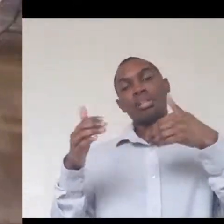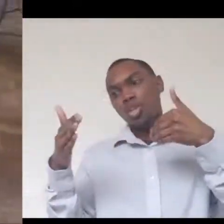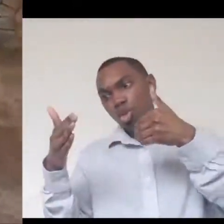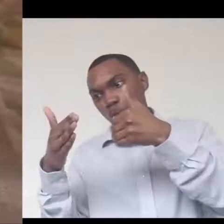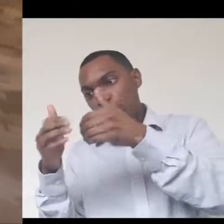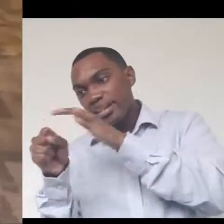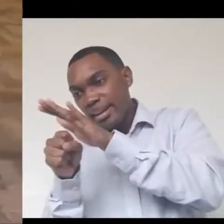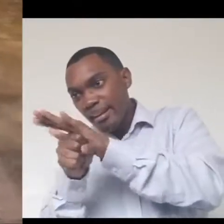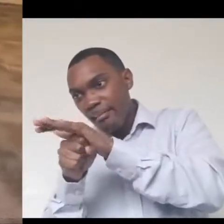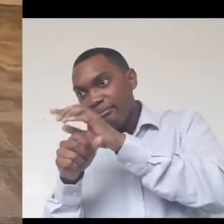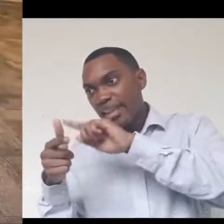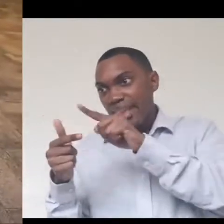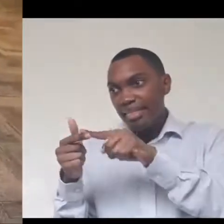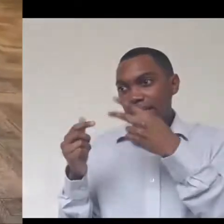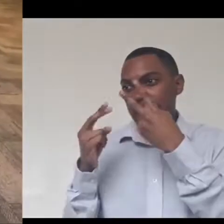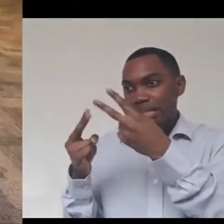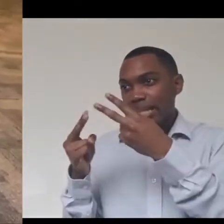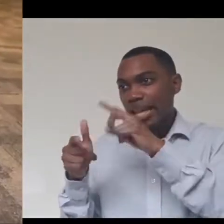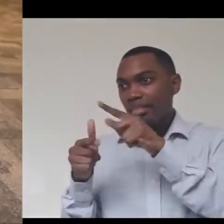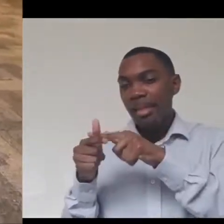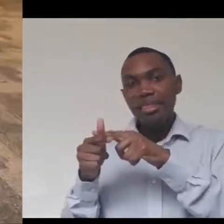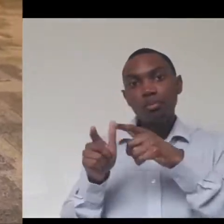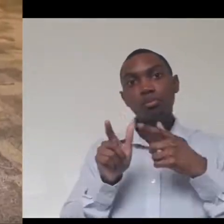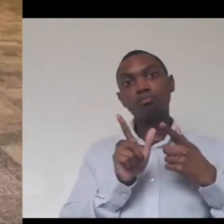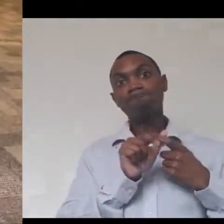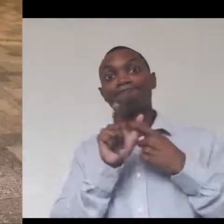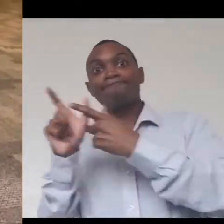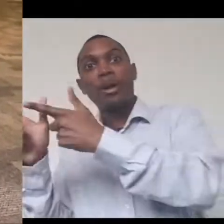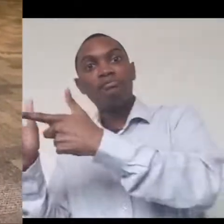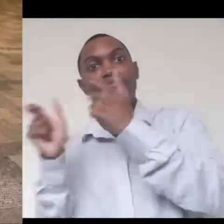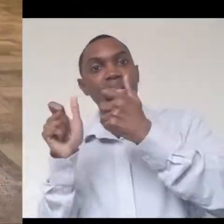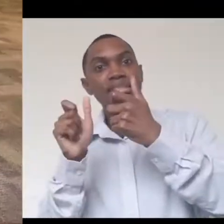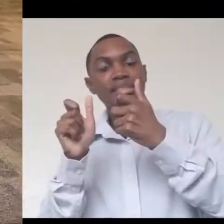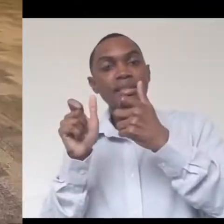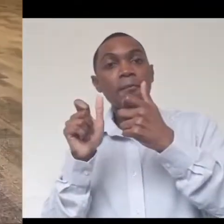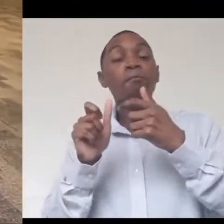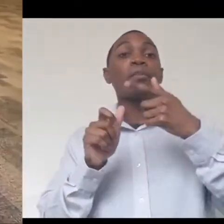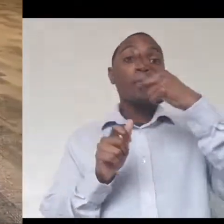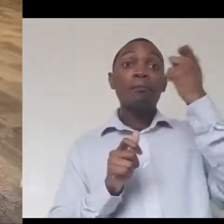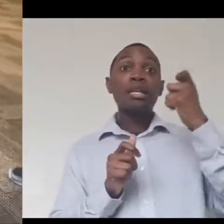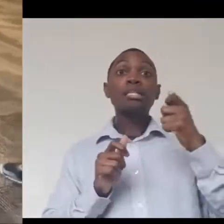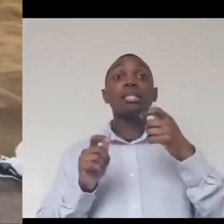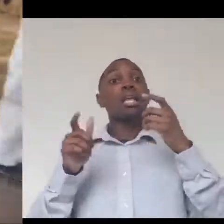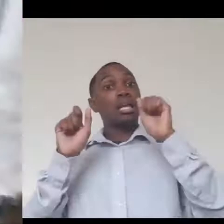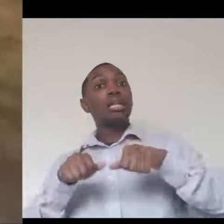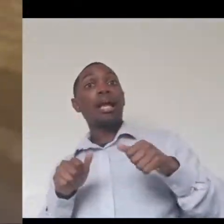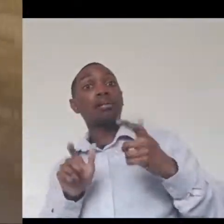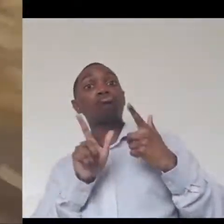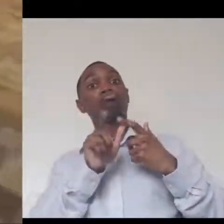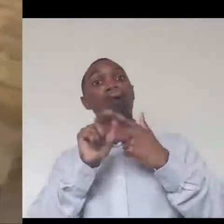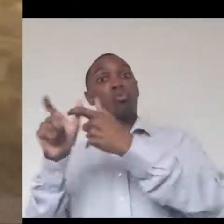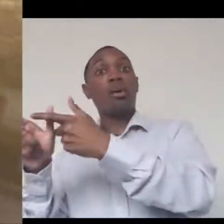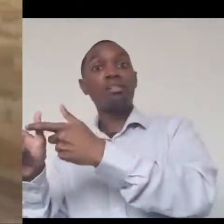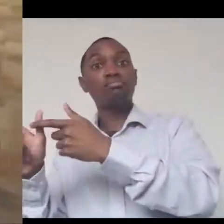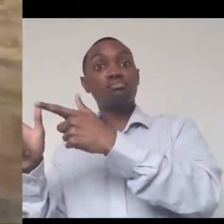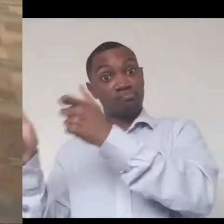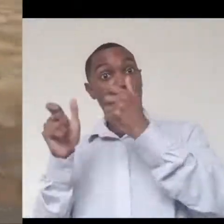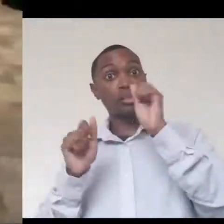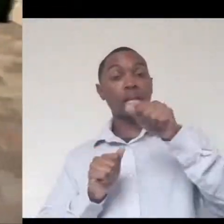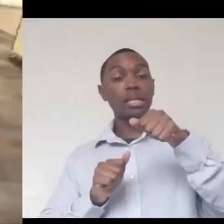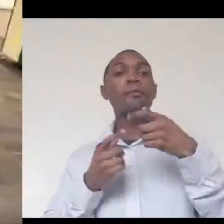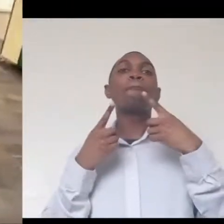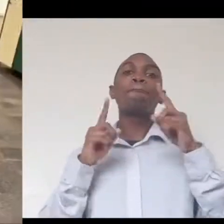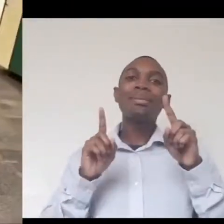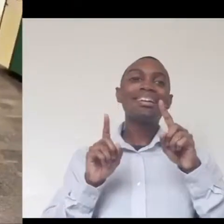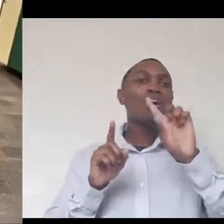before they break into their sprint. Because cheetahs, while they are remarkably fast runners, they can only run that fast